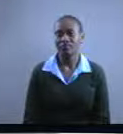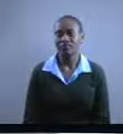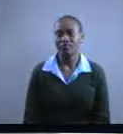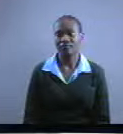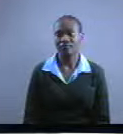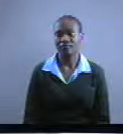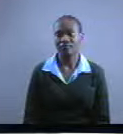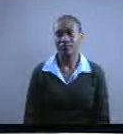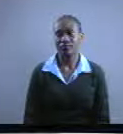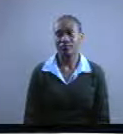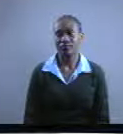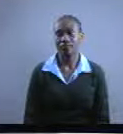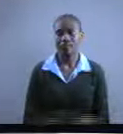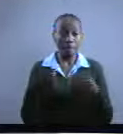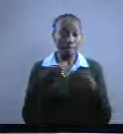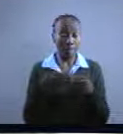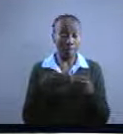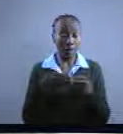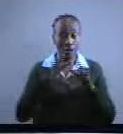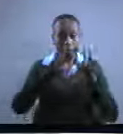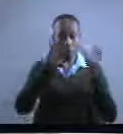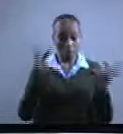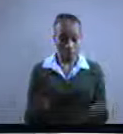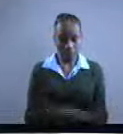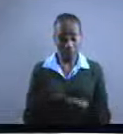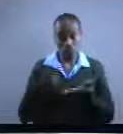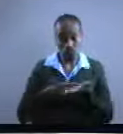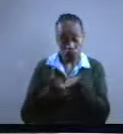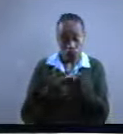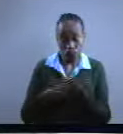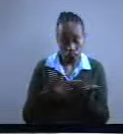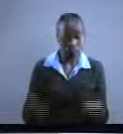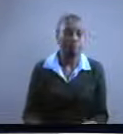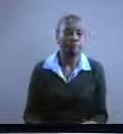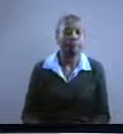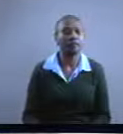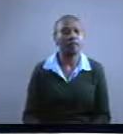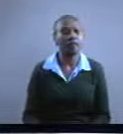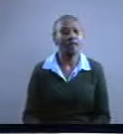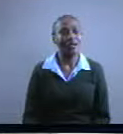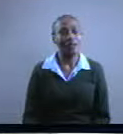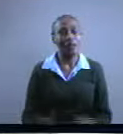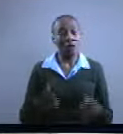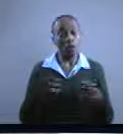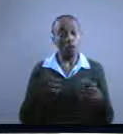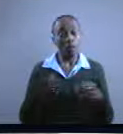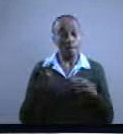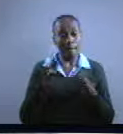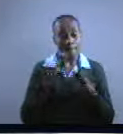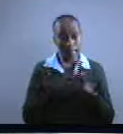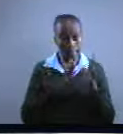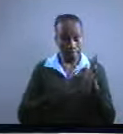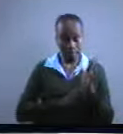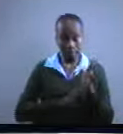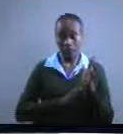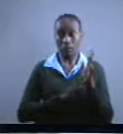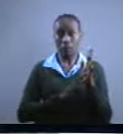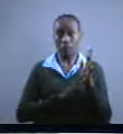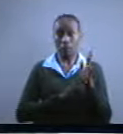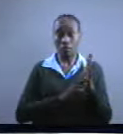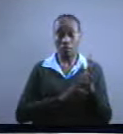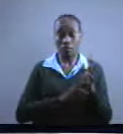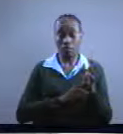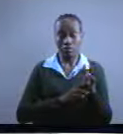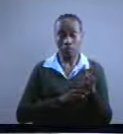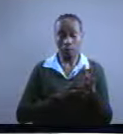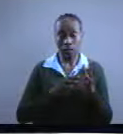Honourable Members, that concludes the debate. Are there any objections to the Taxation Laws Amendment Bill being read the first